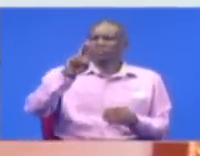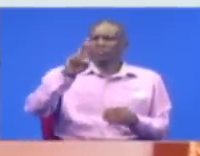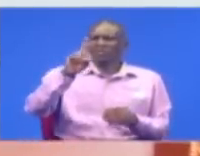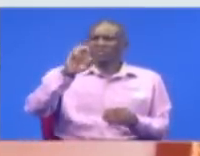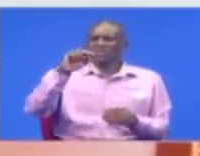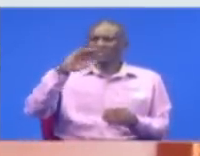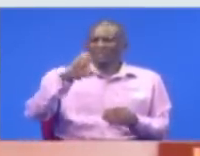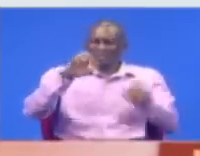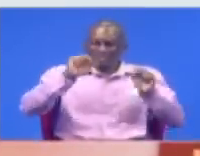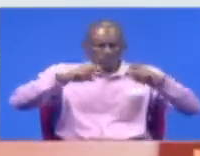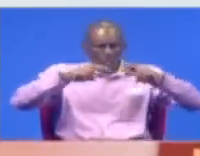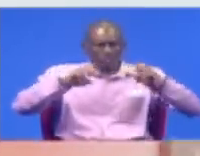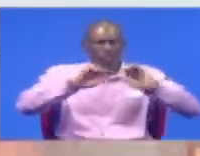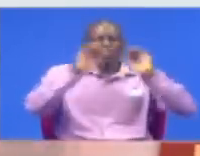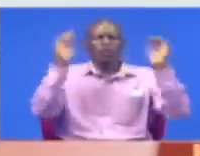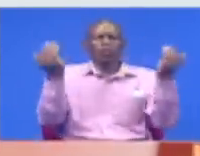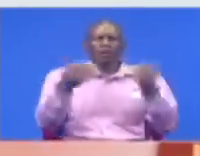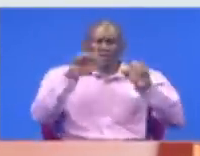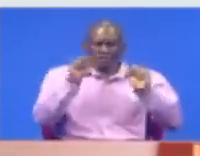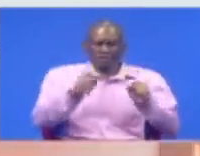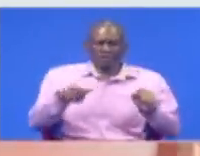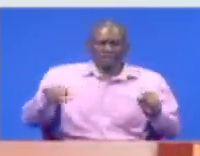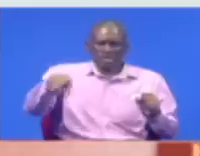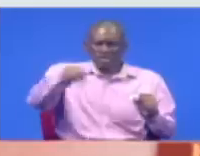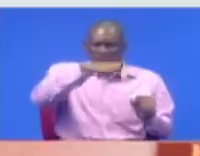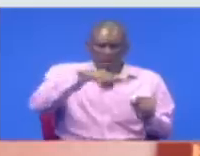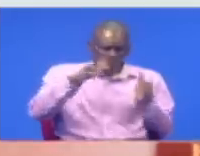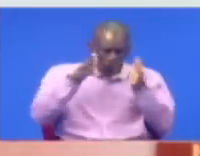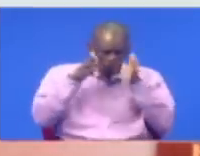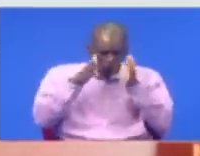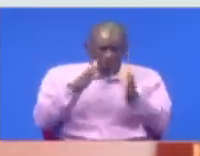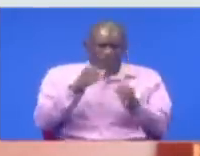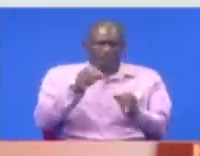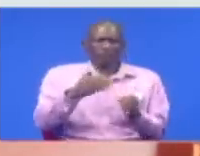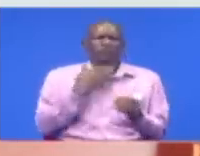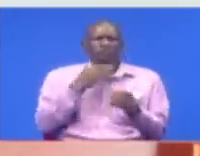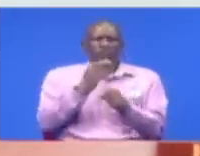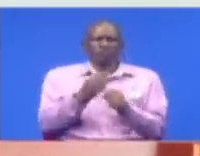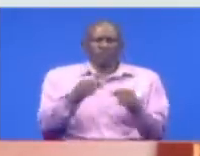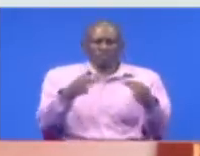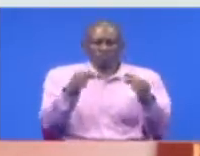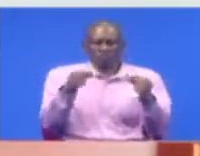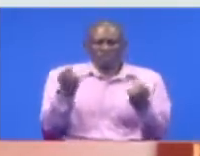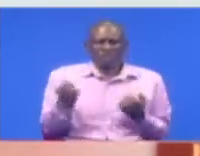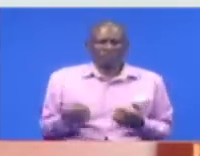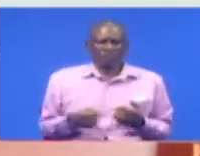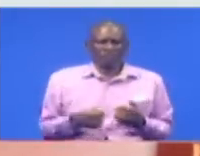look all over the world, our bearing, or if I were to use navigational terms,